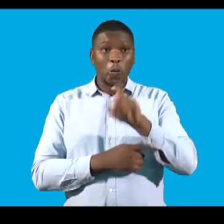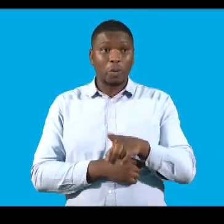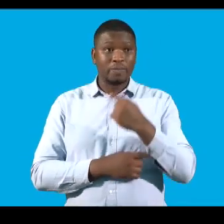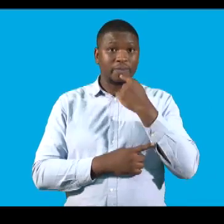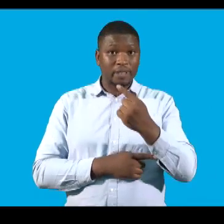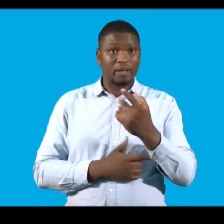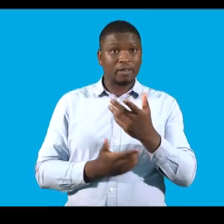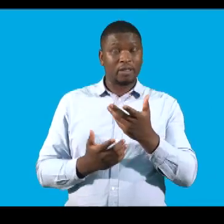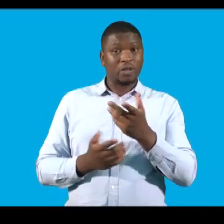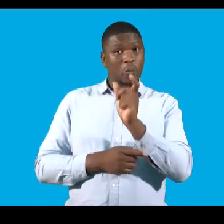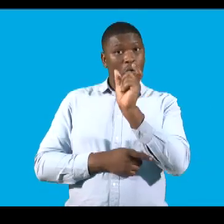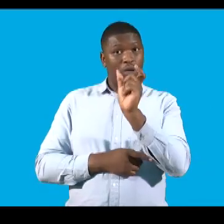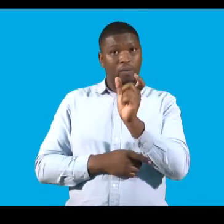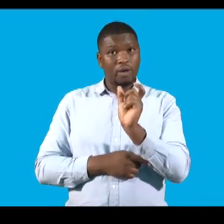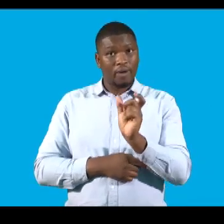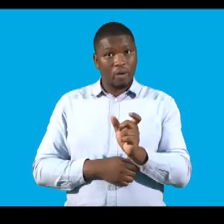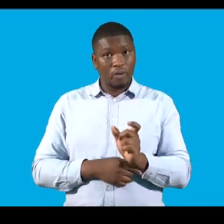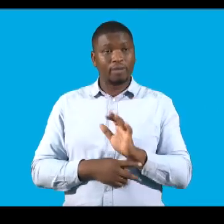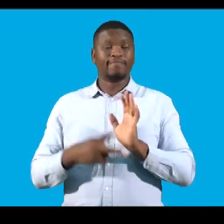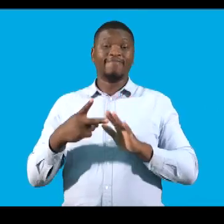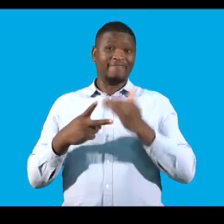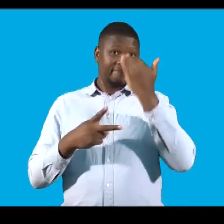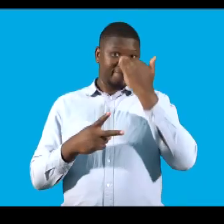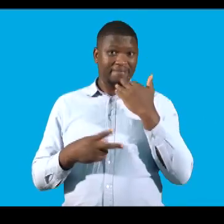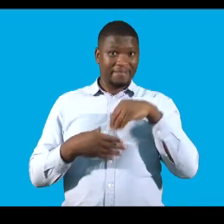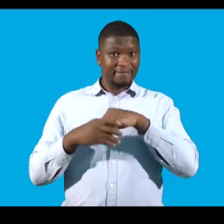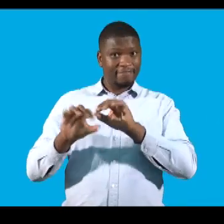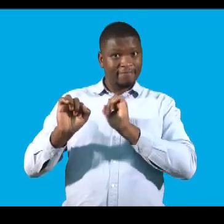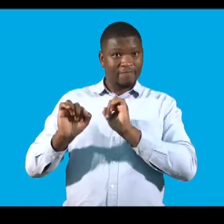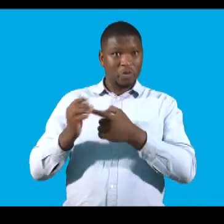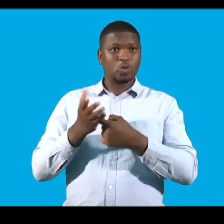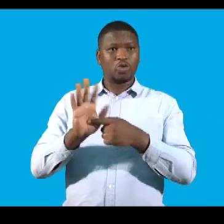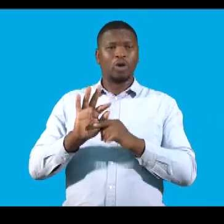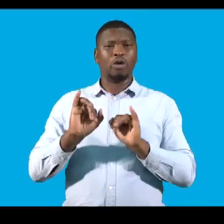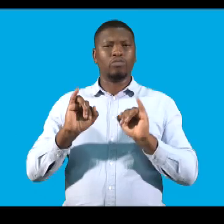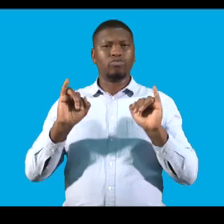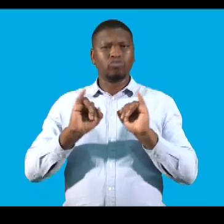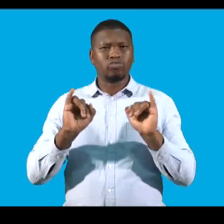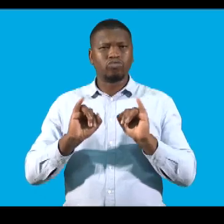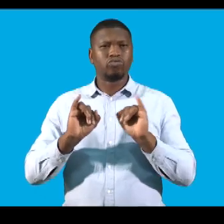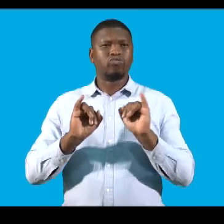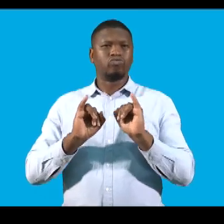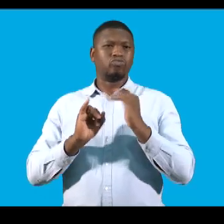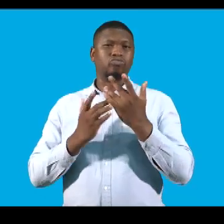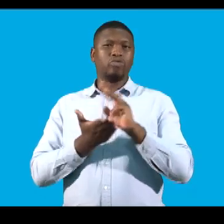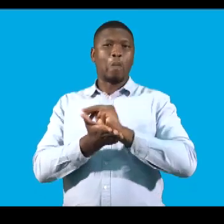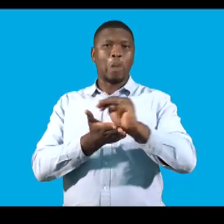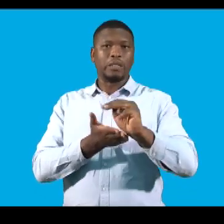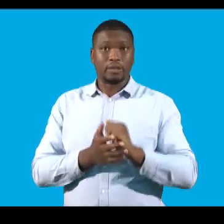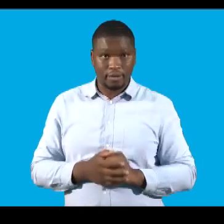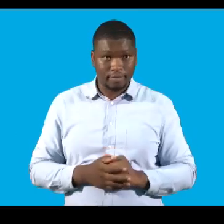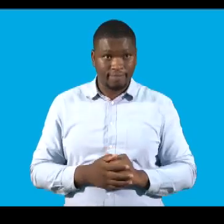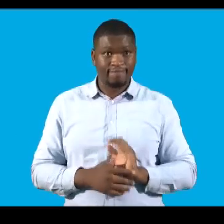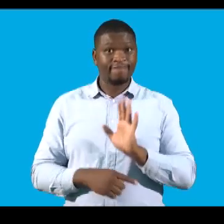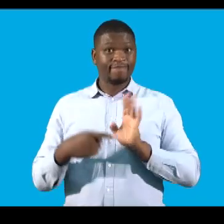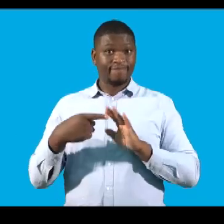of how these words and the images that they contain display the essential message. So if we look at